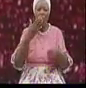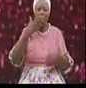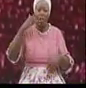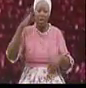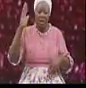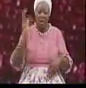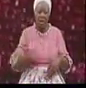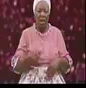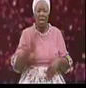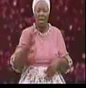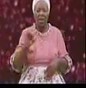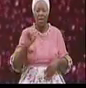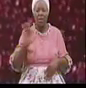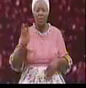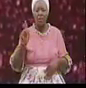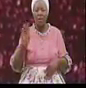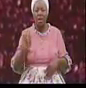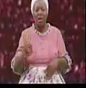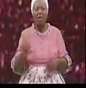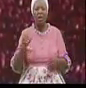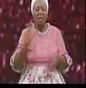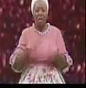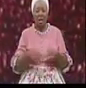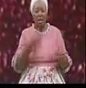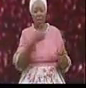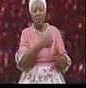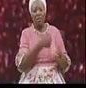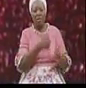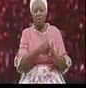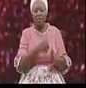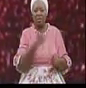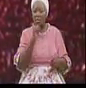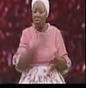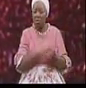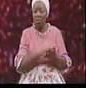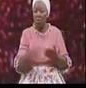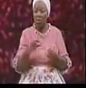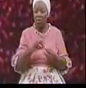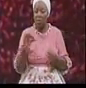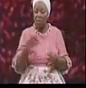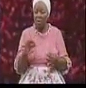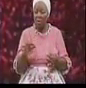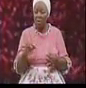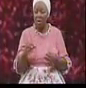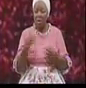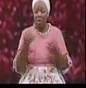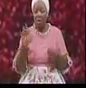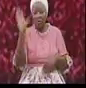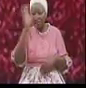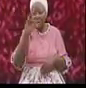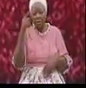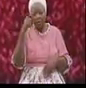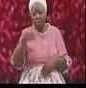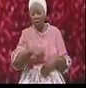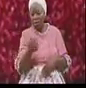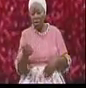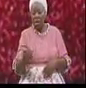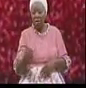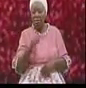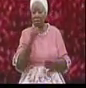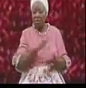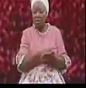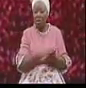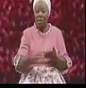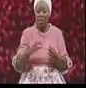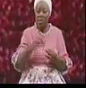wicked than himself. Unclean spirit searching for other unclean spirits.